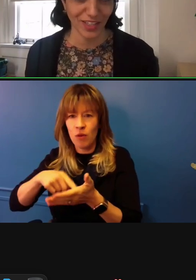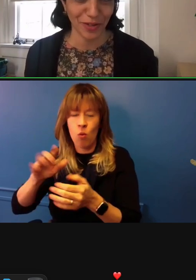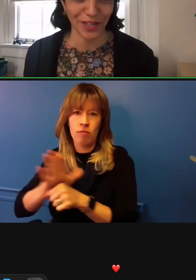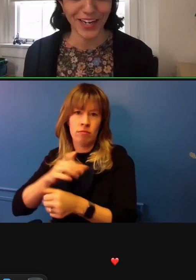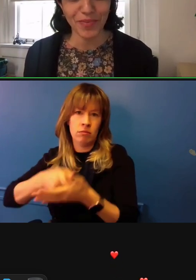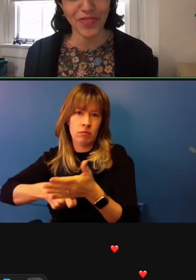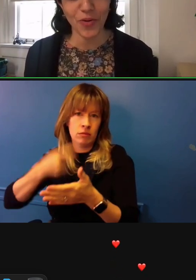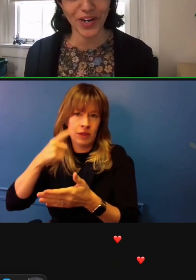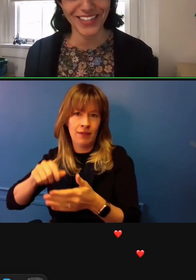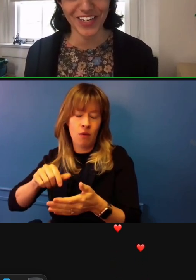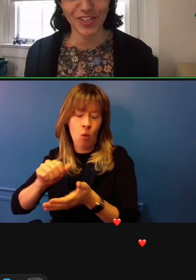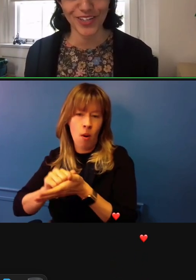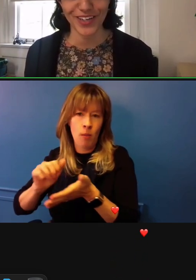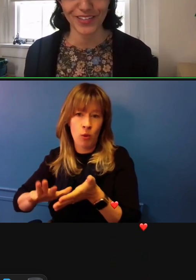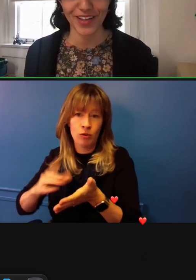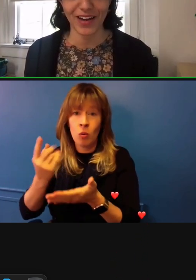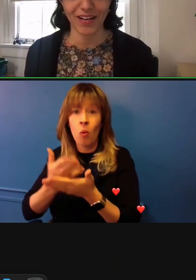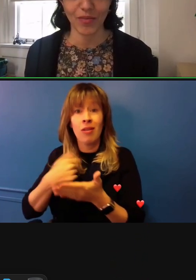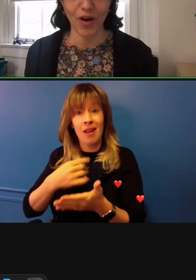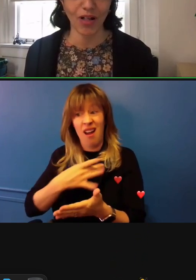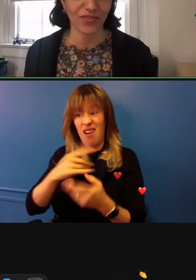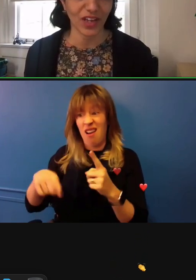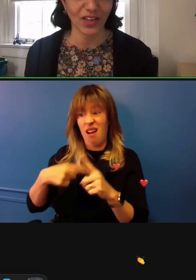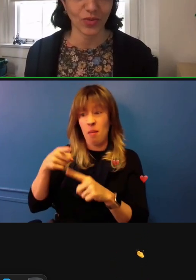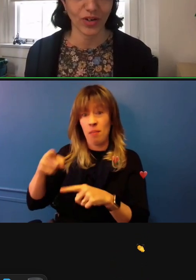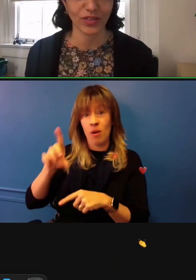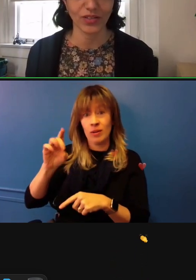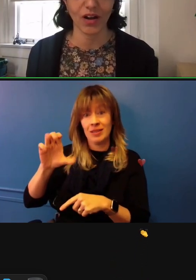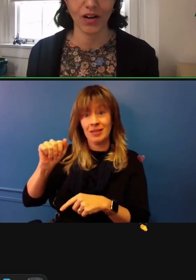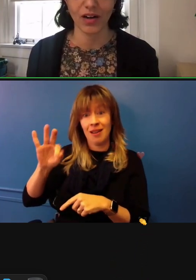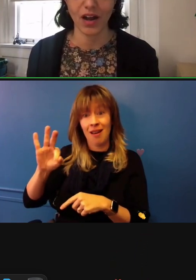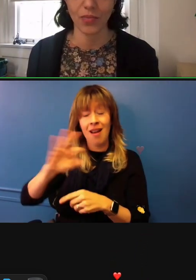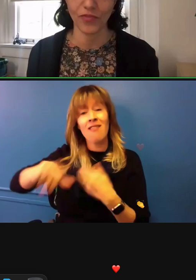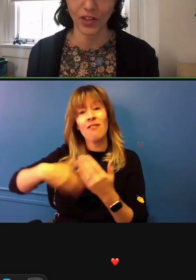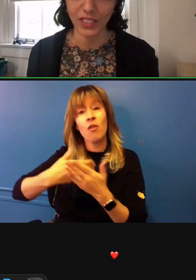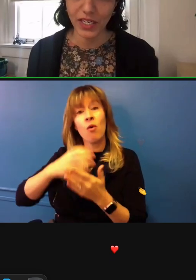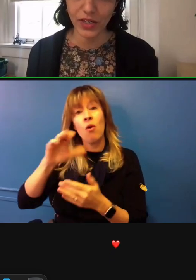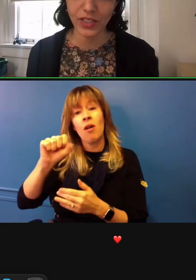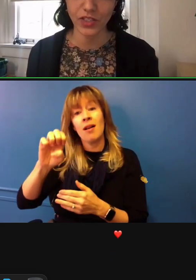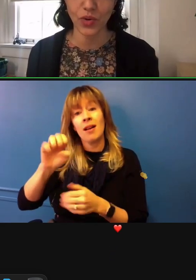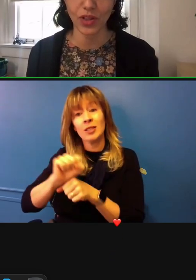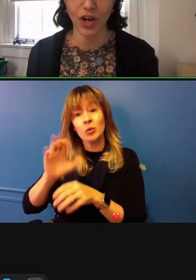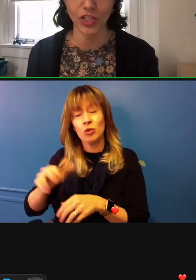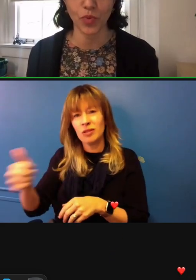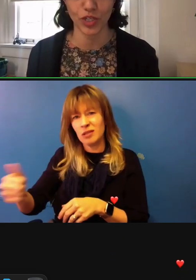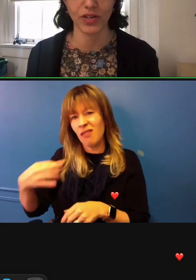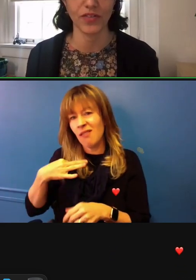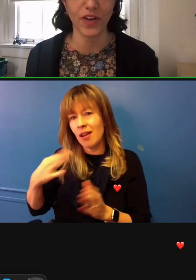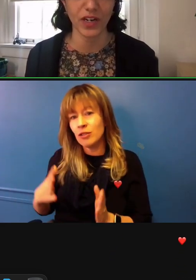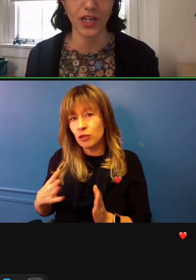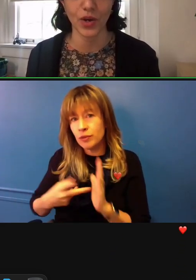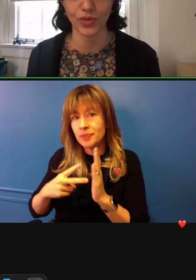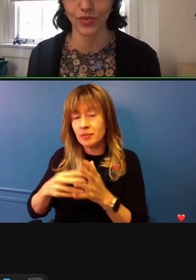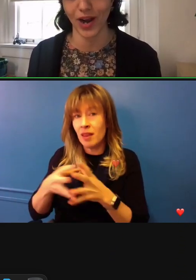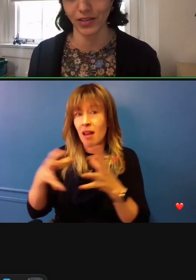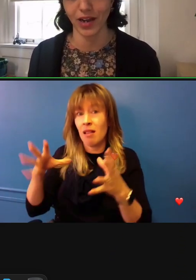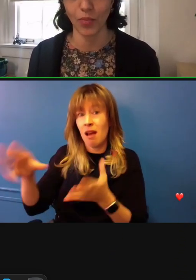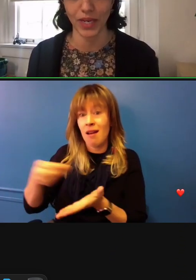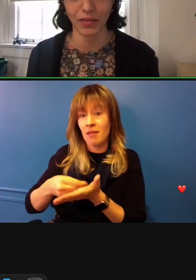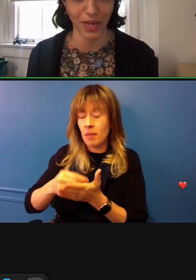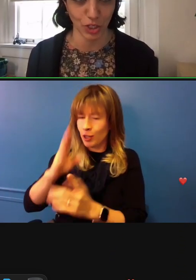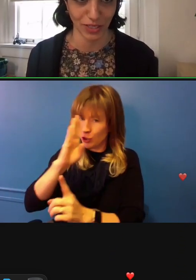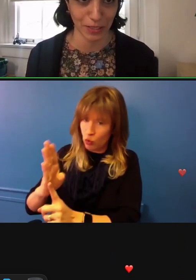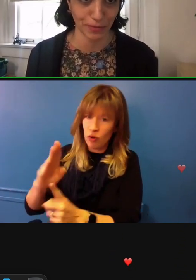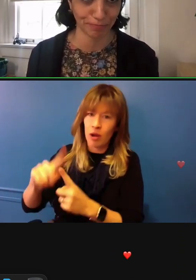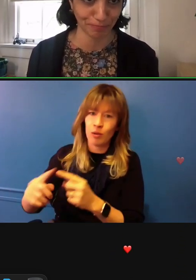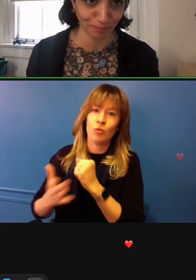One of the things I really like about the organization is that all of the caseworkers are volunteers, and so a large portion of the funding goes directly to